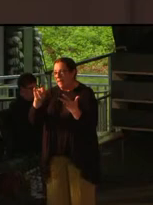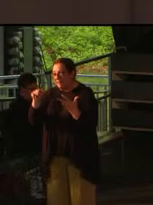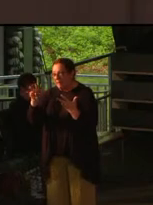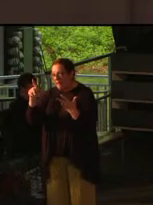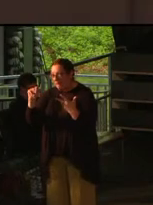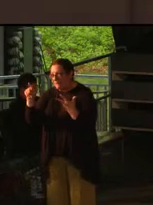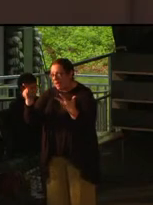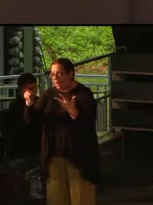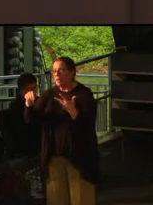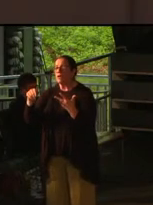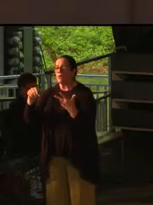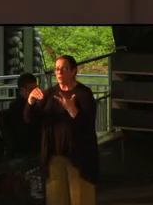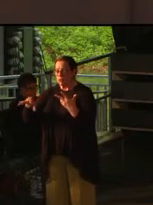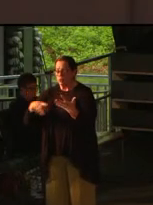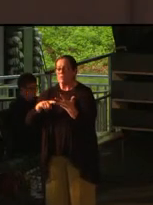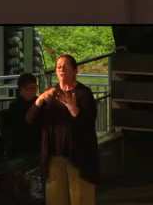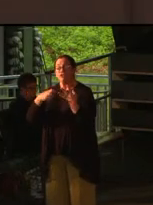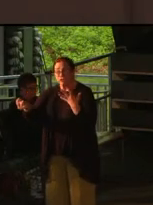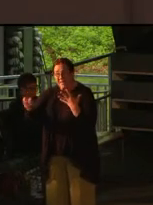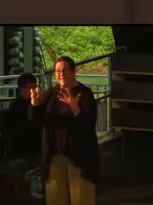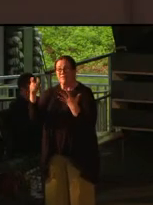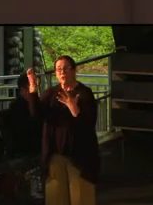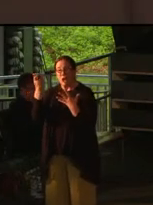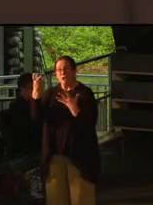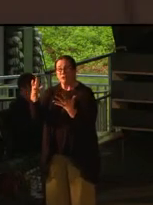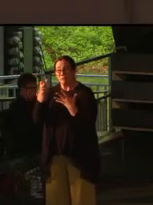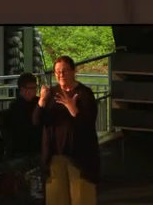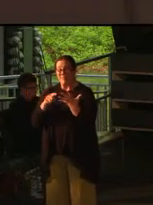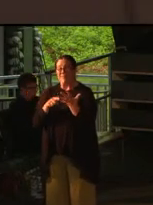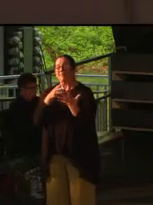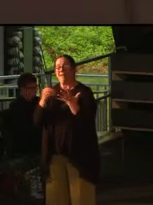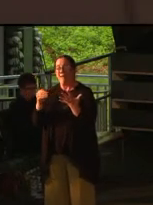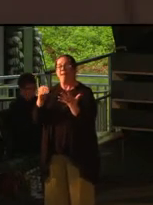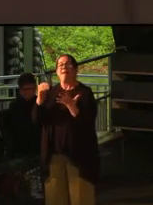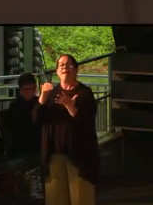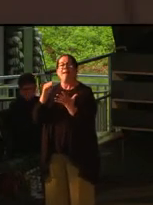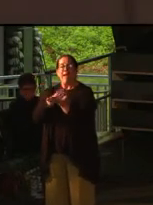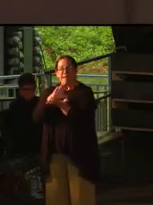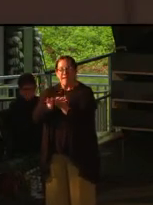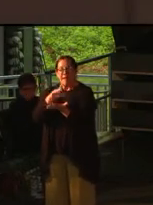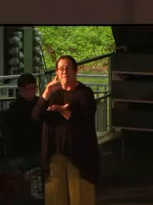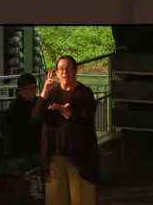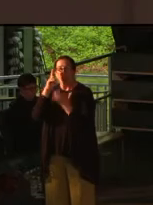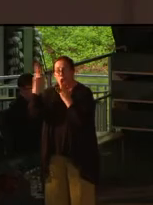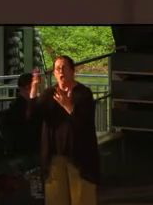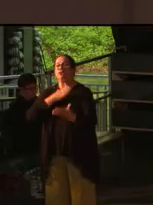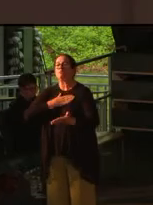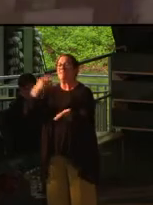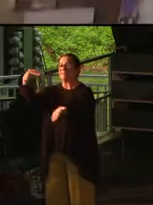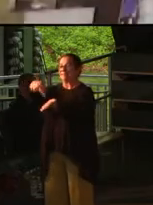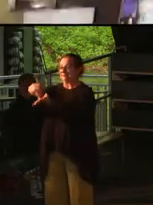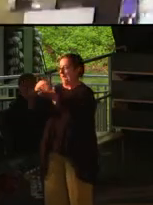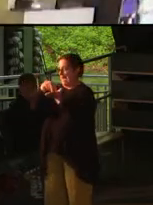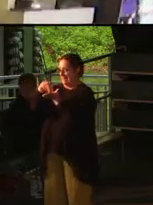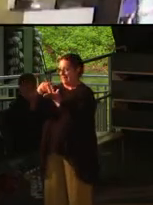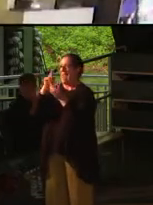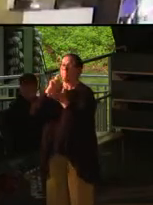transfer scholarship recipients, and students with graduate honors, please stand and be